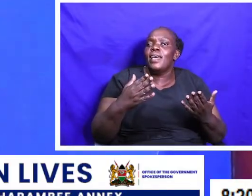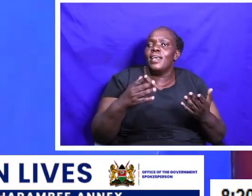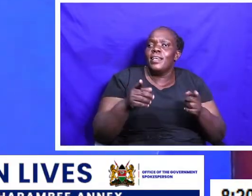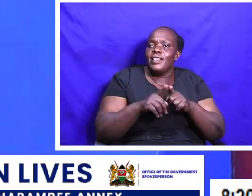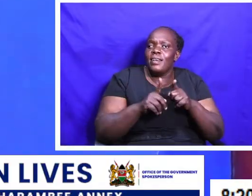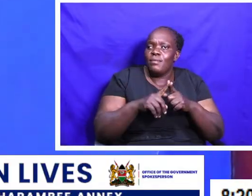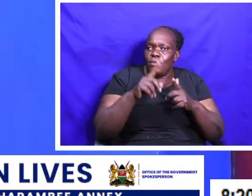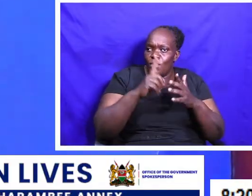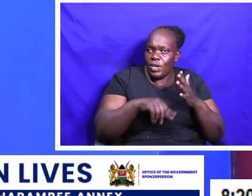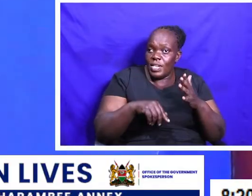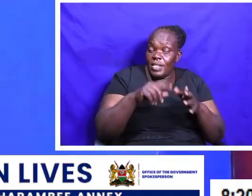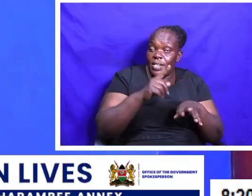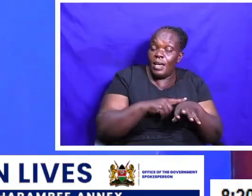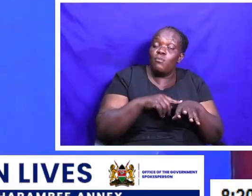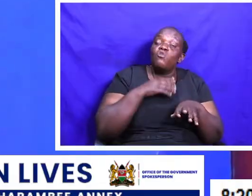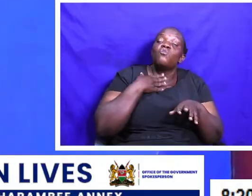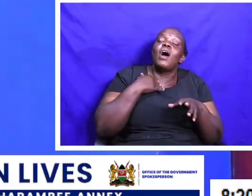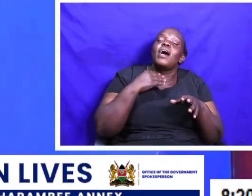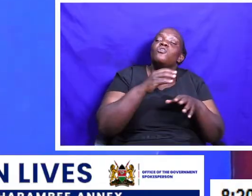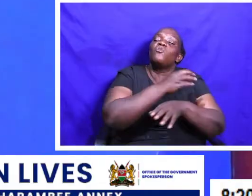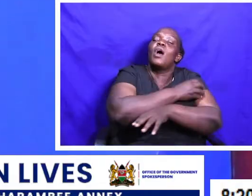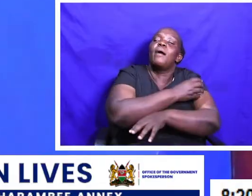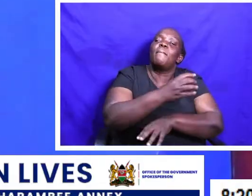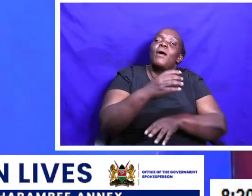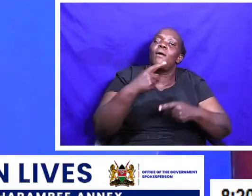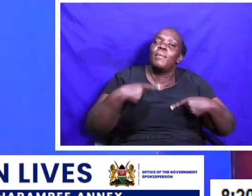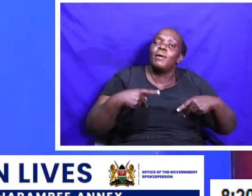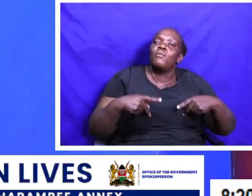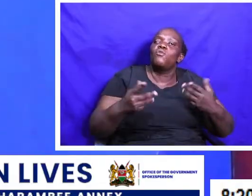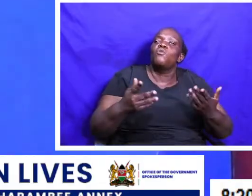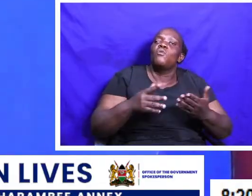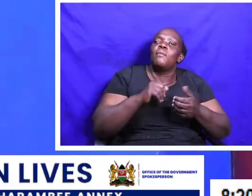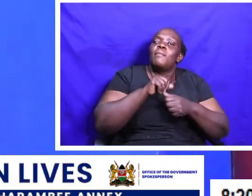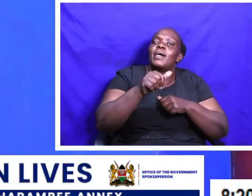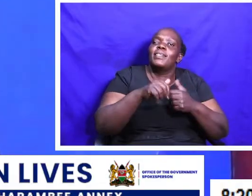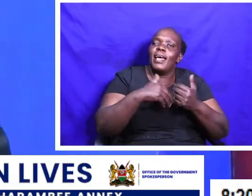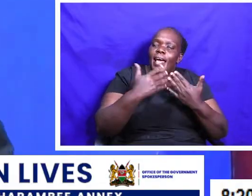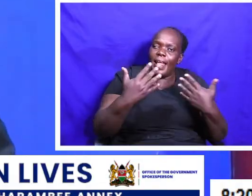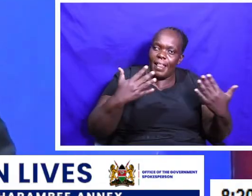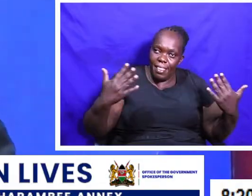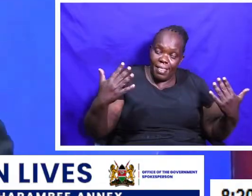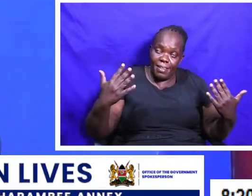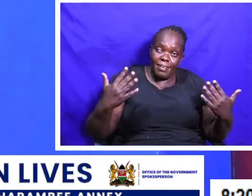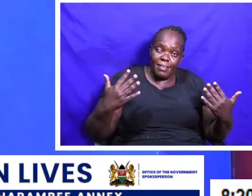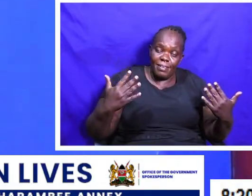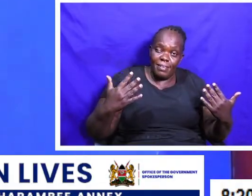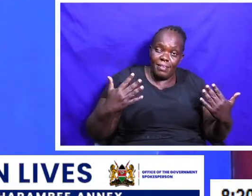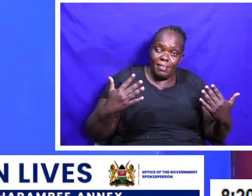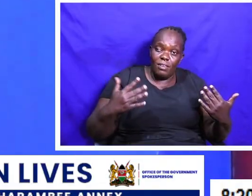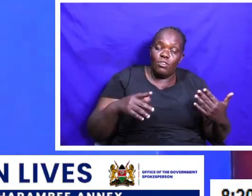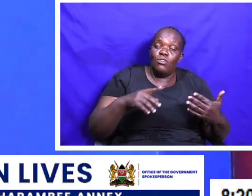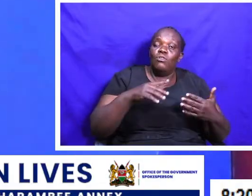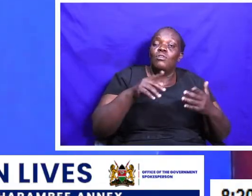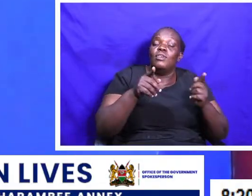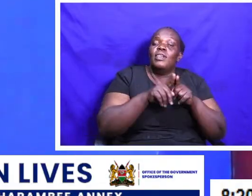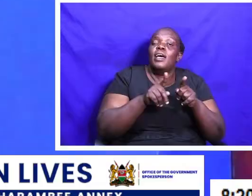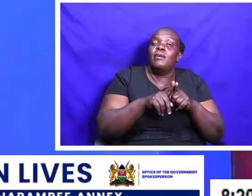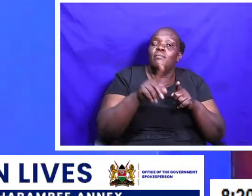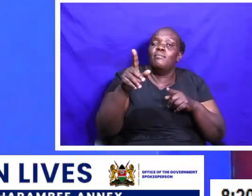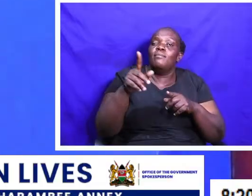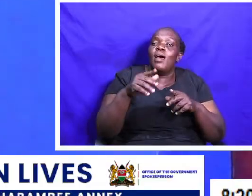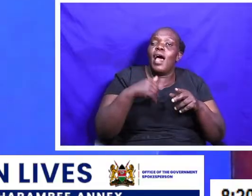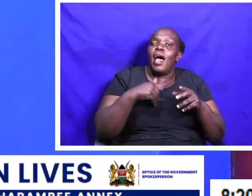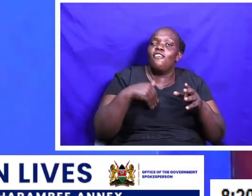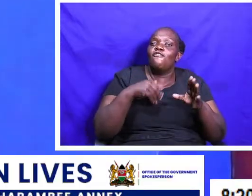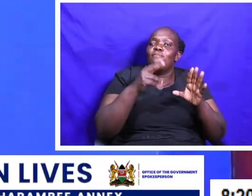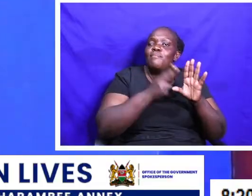falls under when you want to empower people sustainably. That fell squarely under me. So he